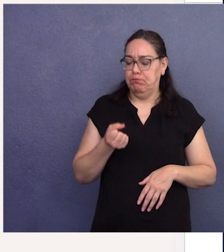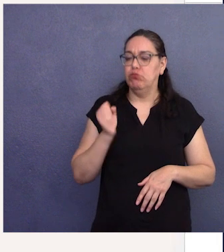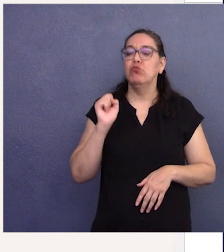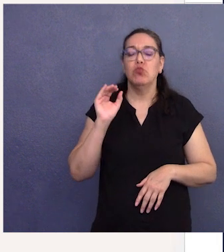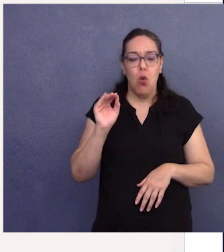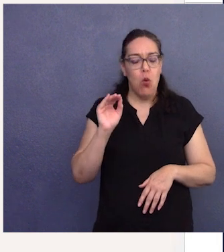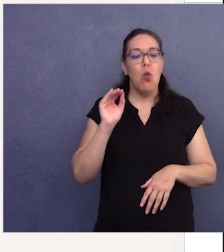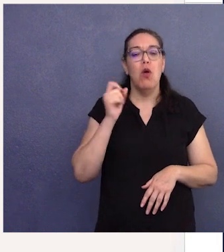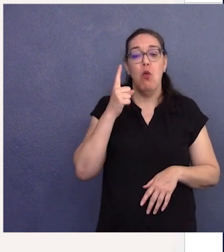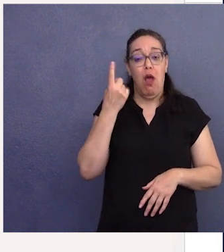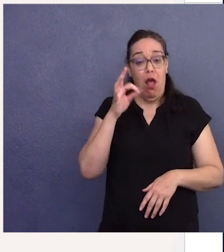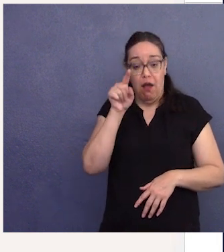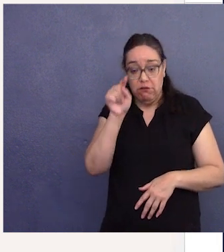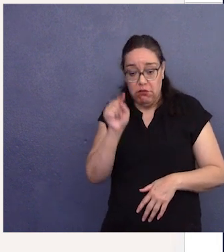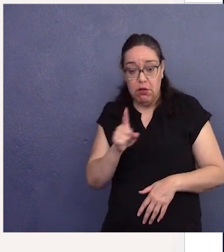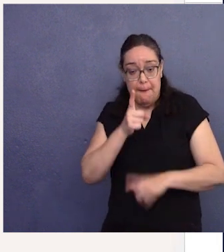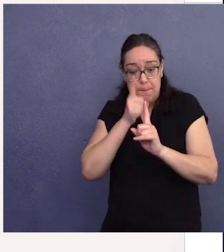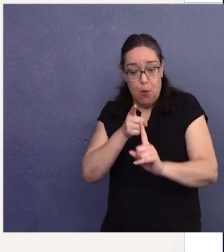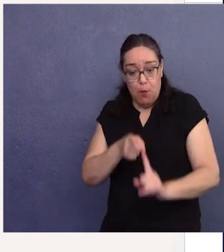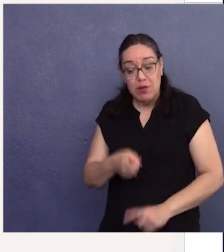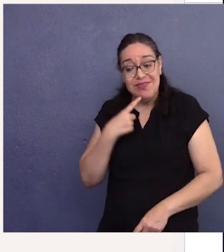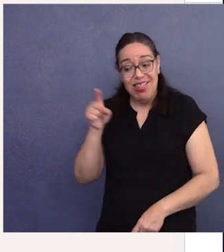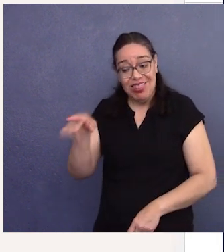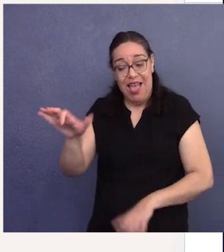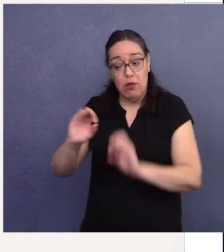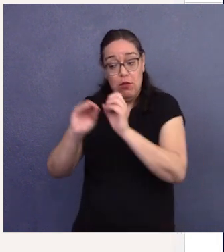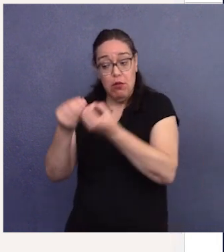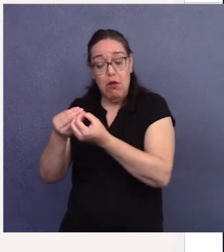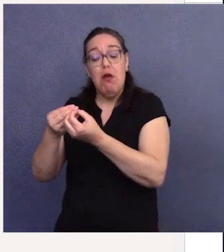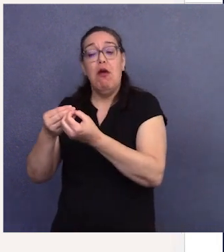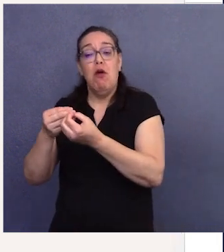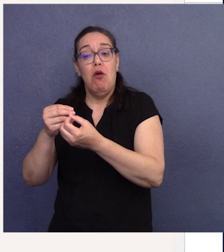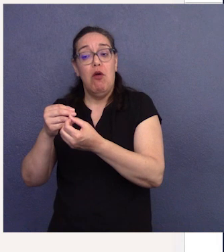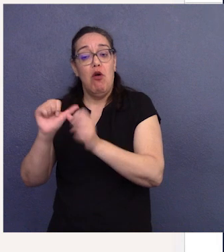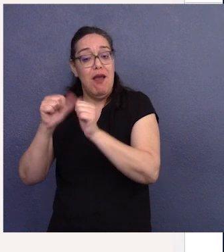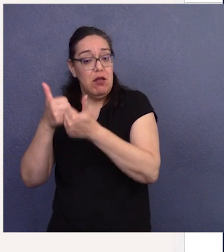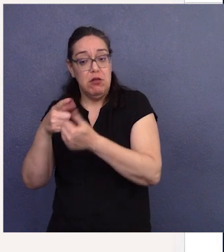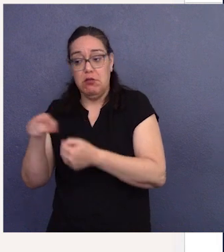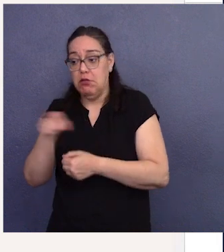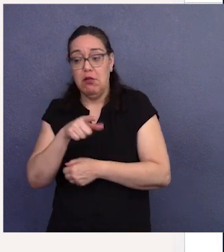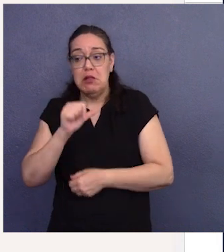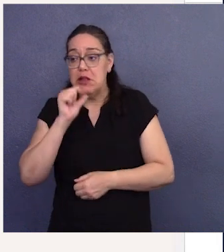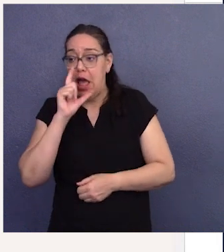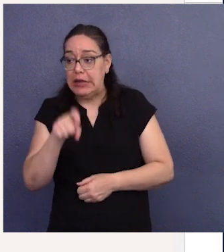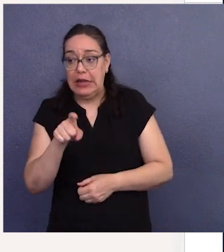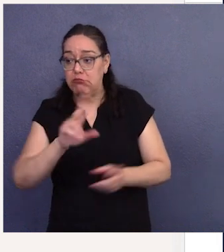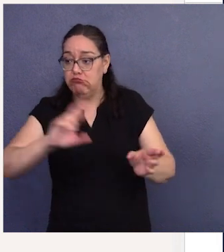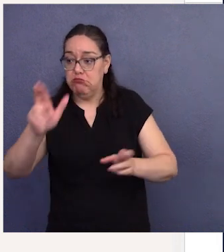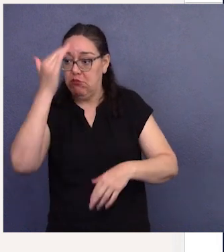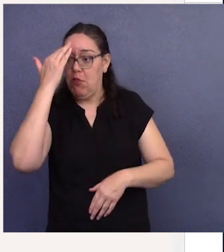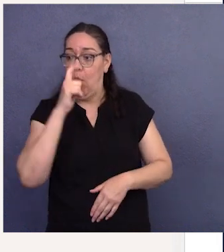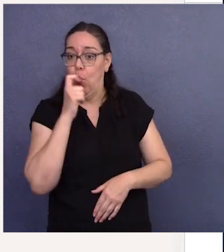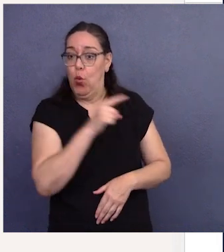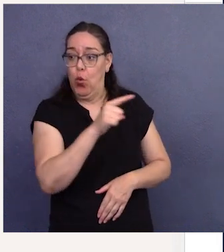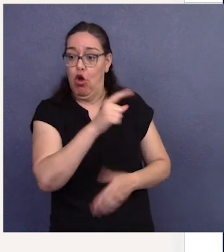one of the bullet points here says the agency or nonprofit does not need to have the artist identified at the time of the